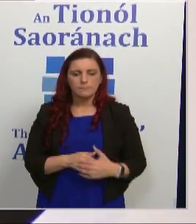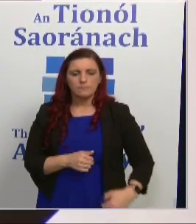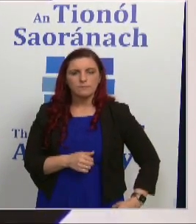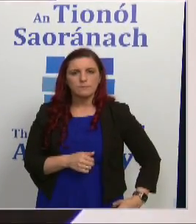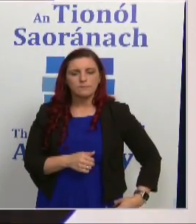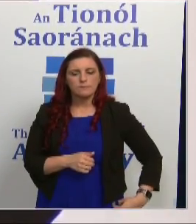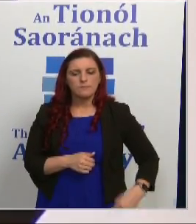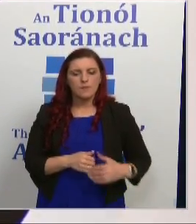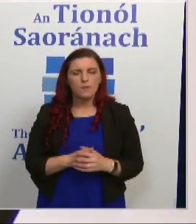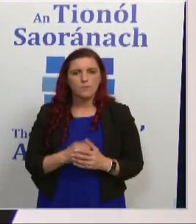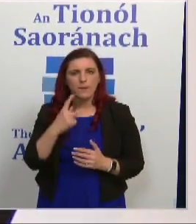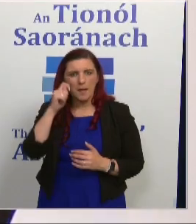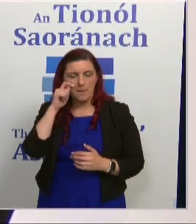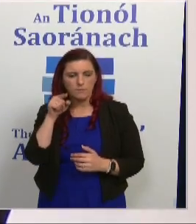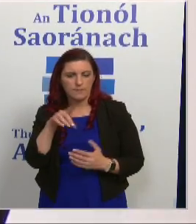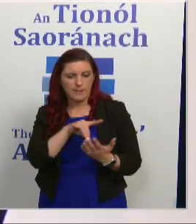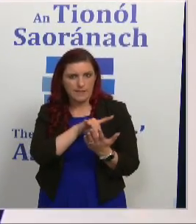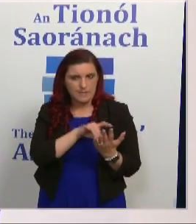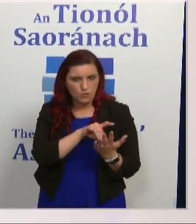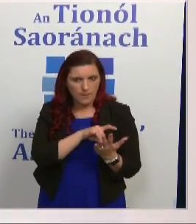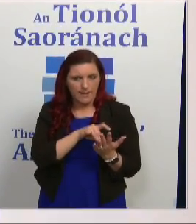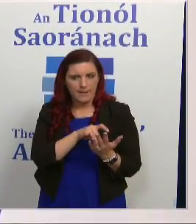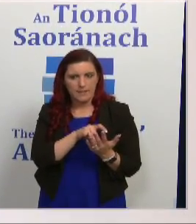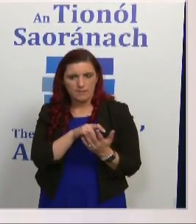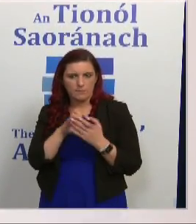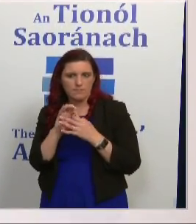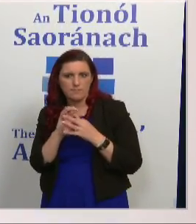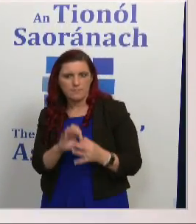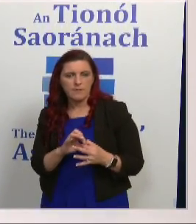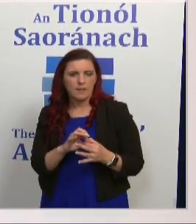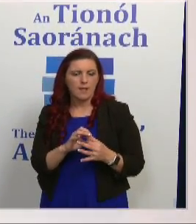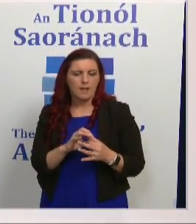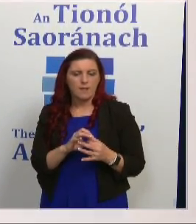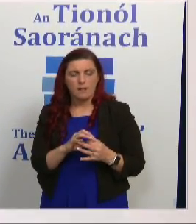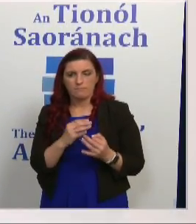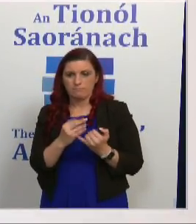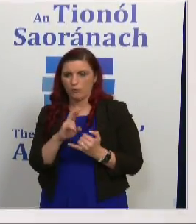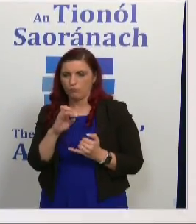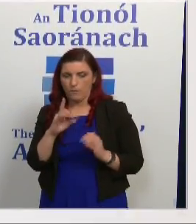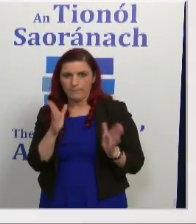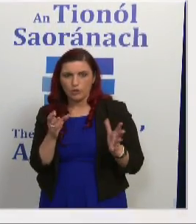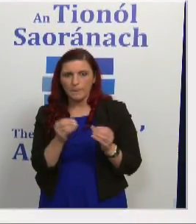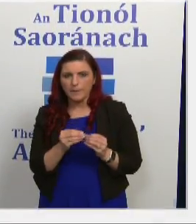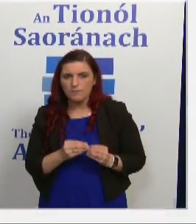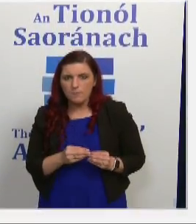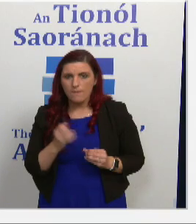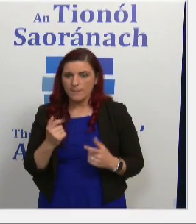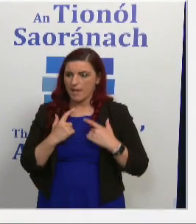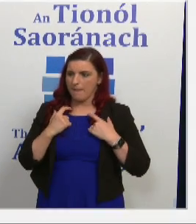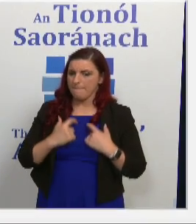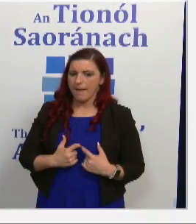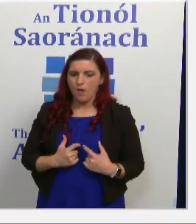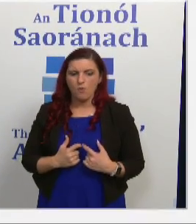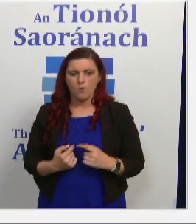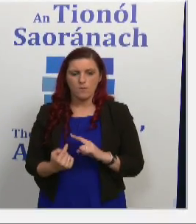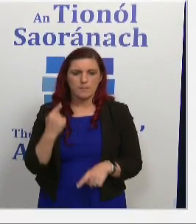So if we think a little about the history, and again, it's a flying visit. As Ruth mentioned, we've actually had a mayor since